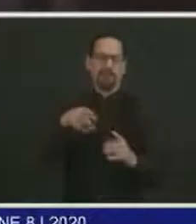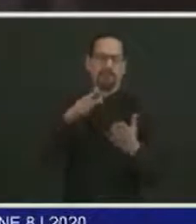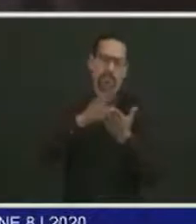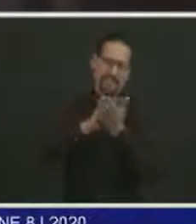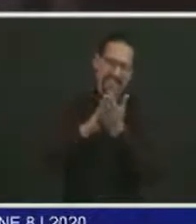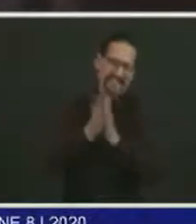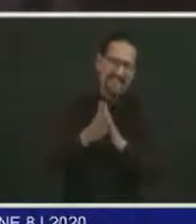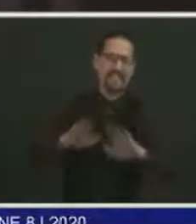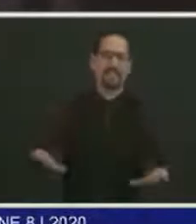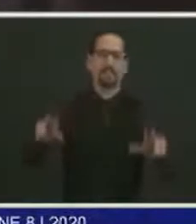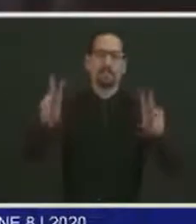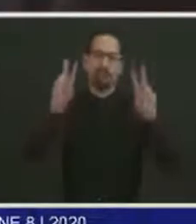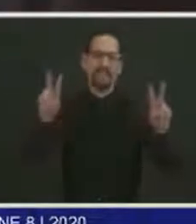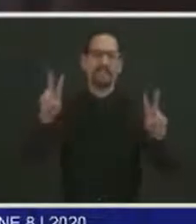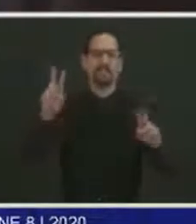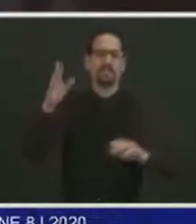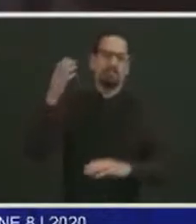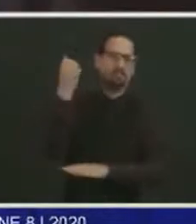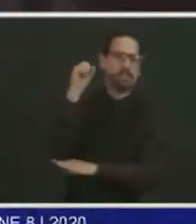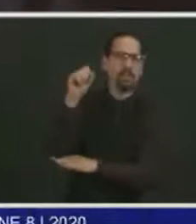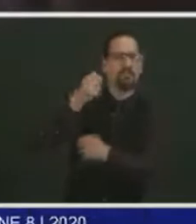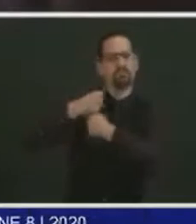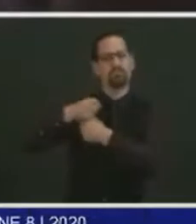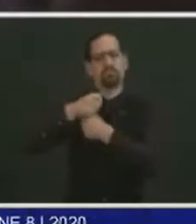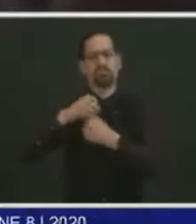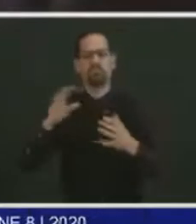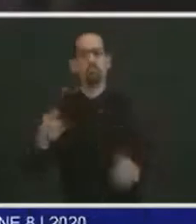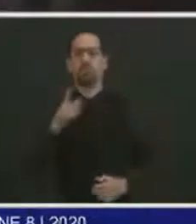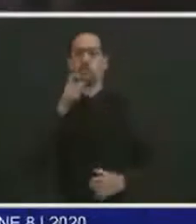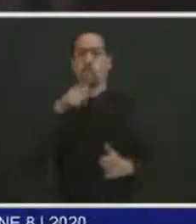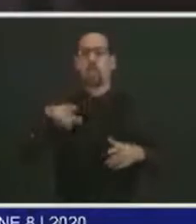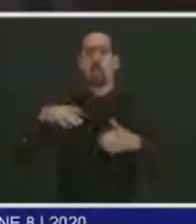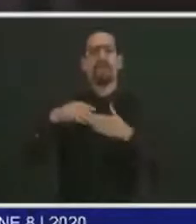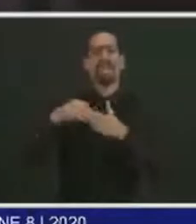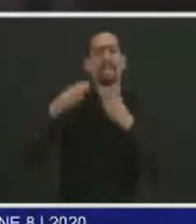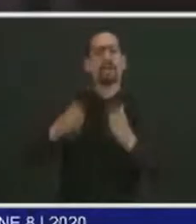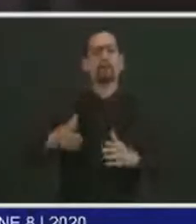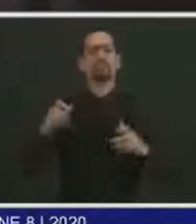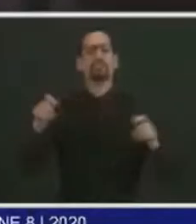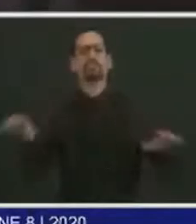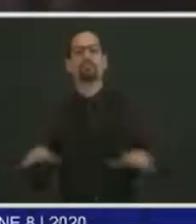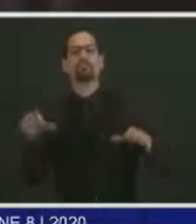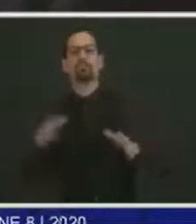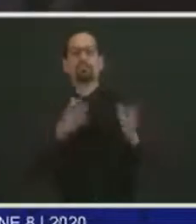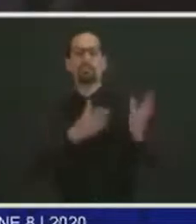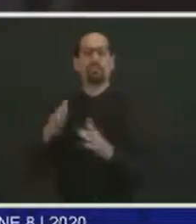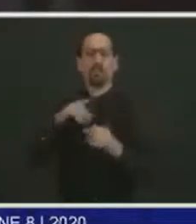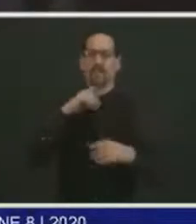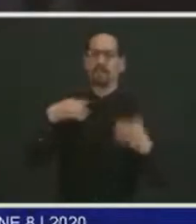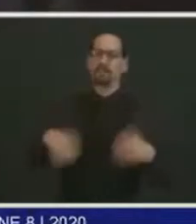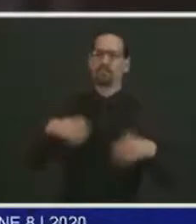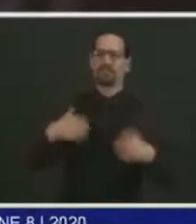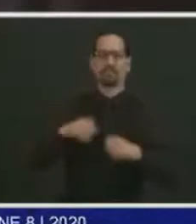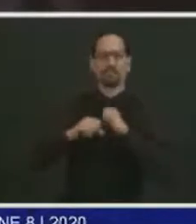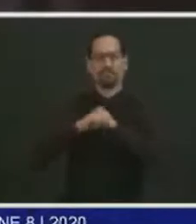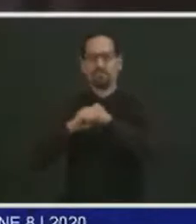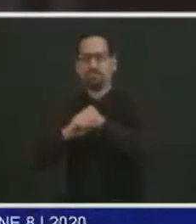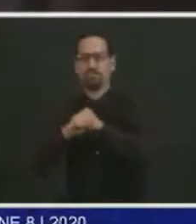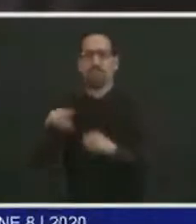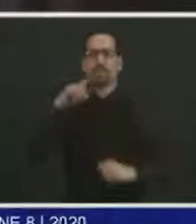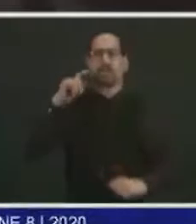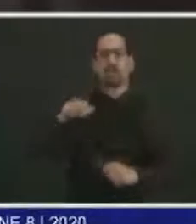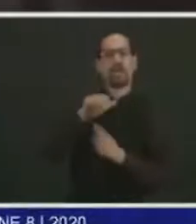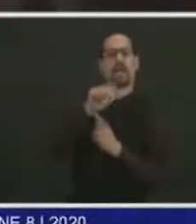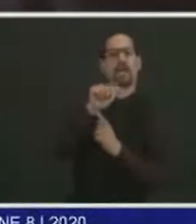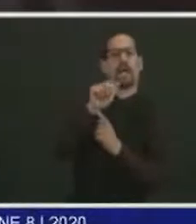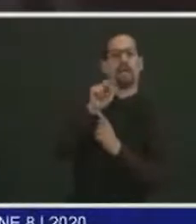the organizers who were urging action and anti-violence, I want to say thank you. And to the many, many members